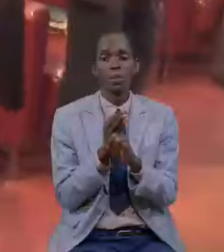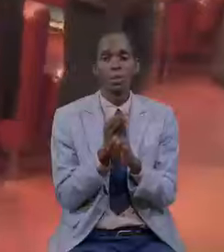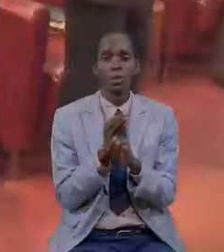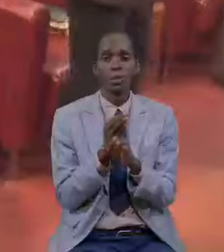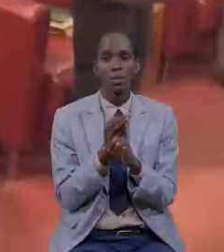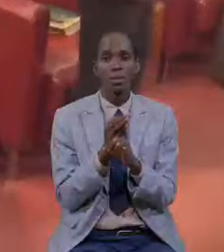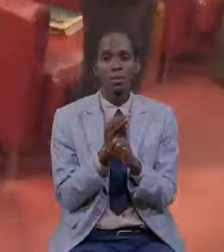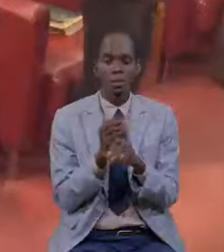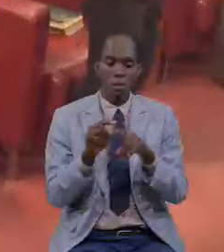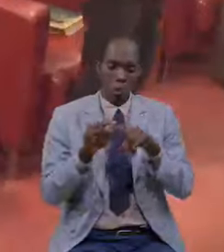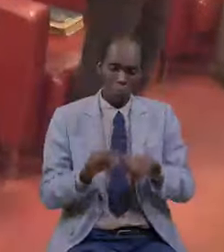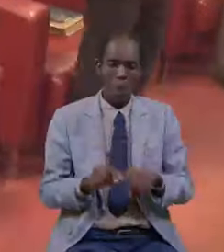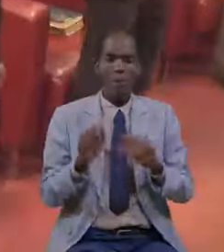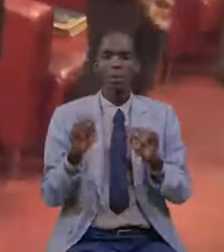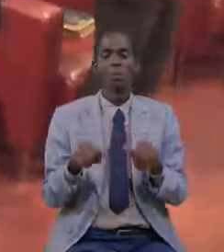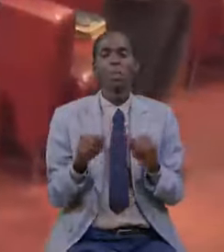dependable,